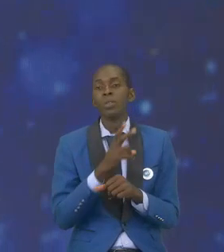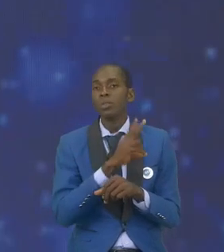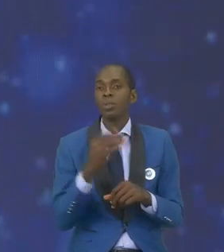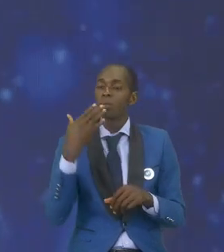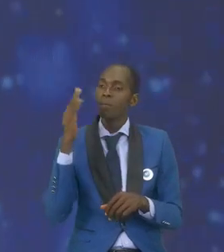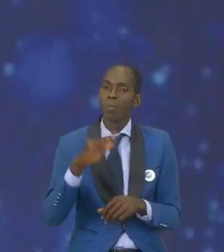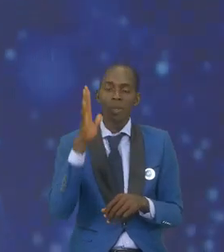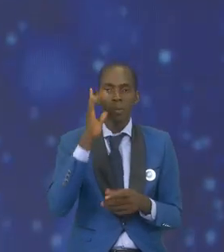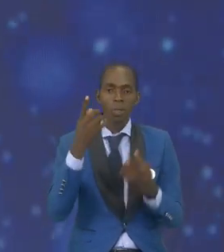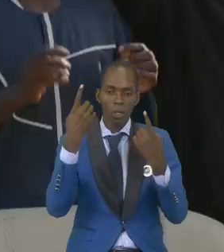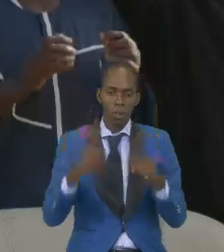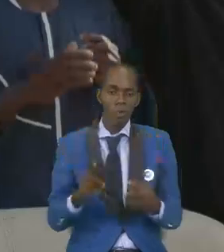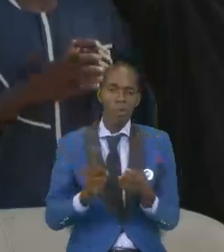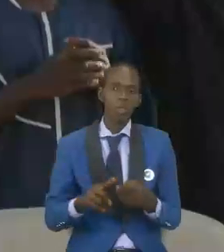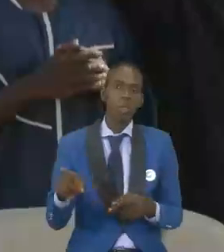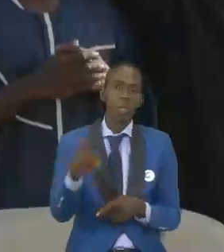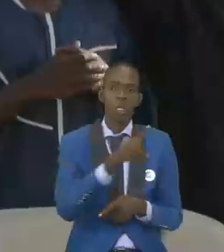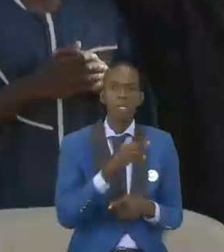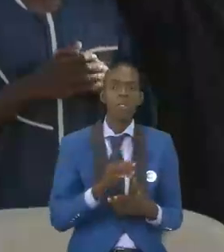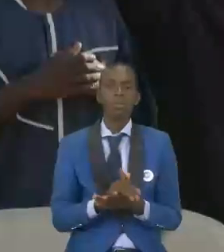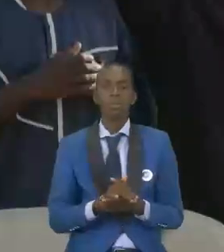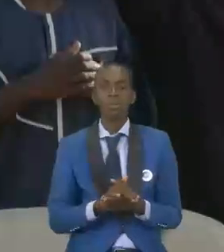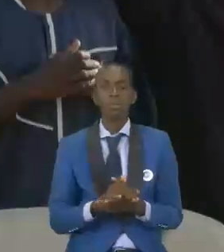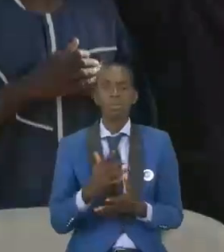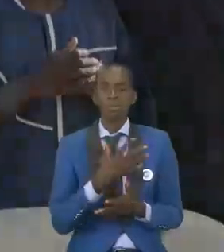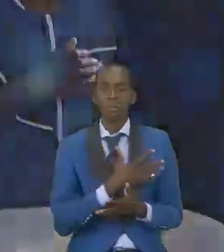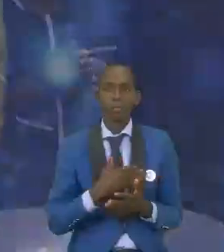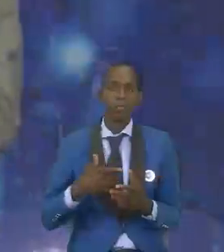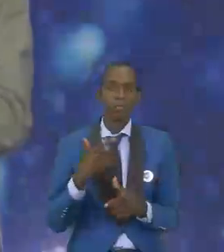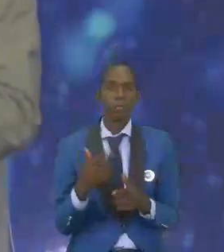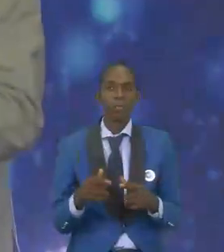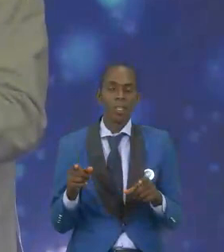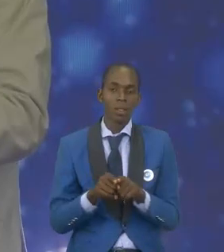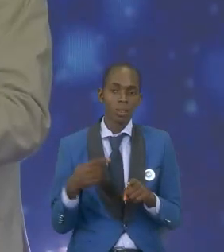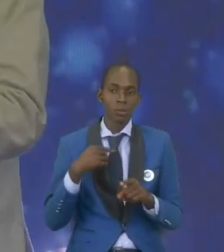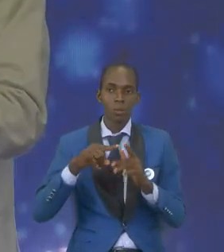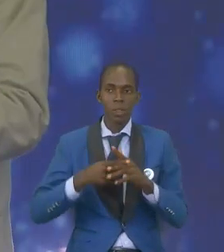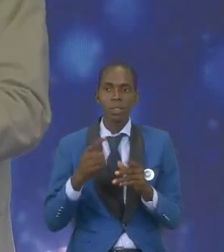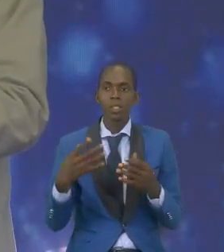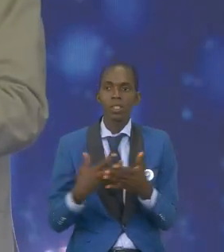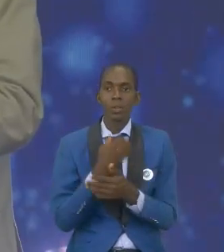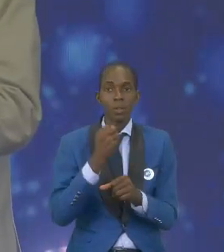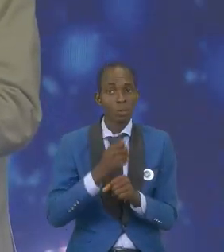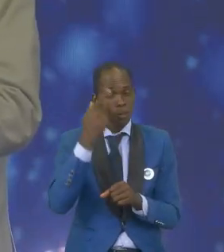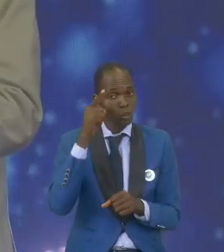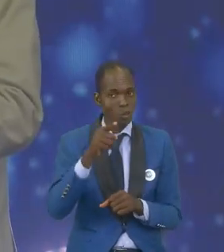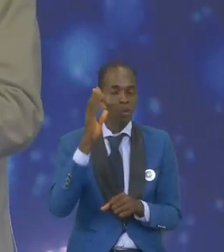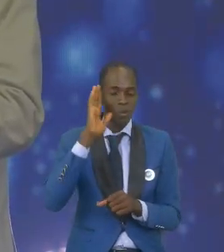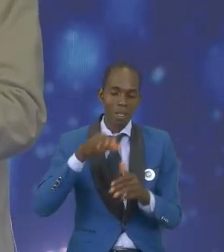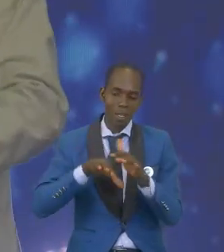shall come upon you. And then as you begin the new year, because you are going to cross